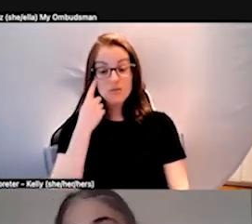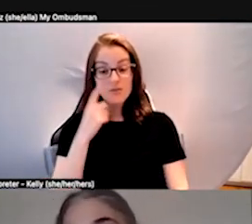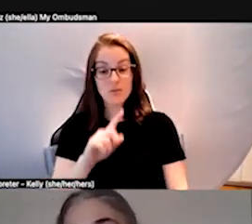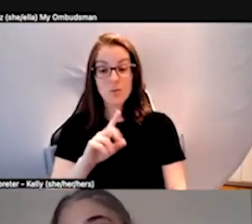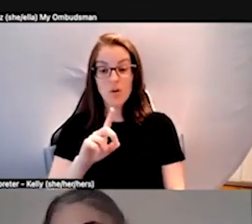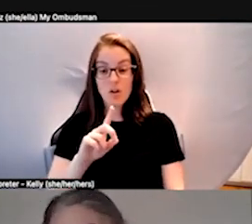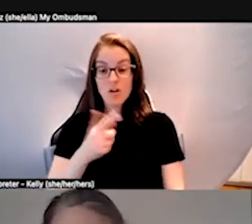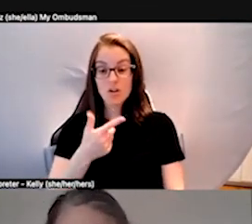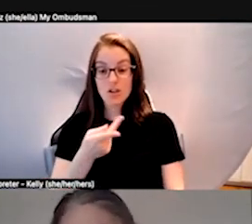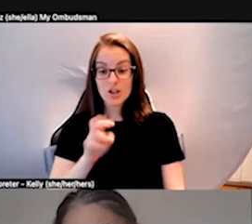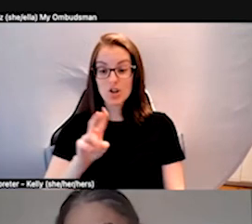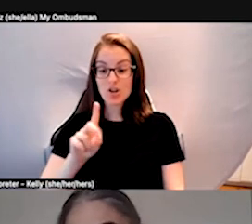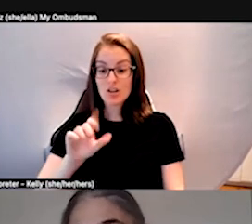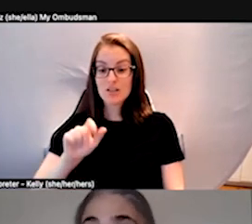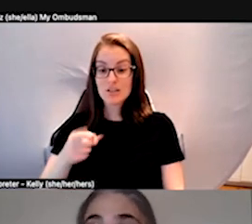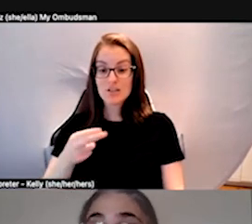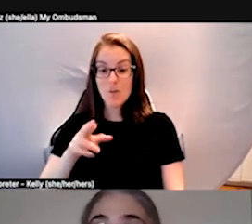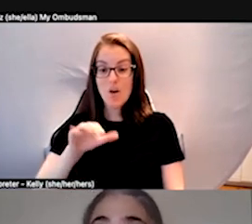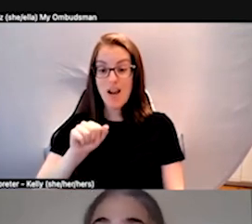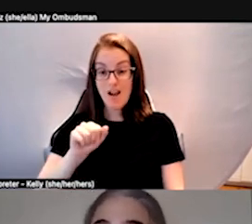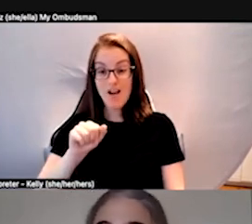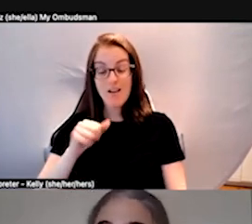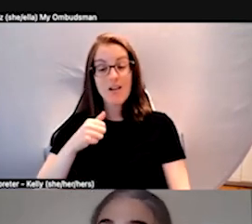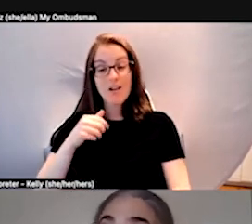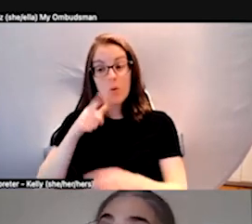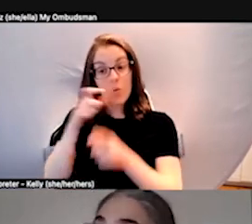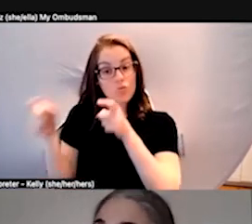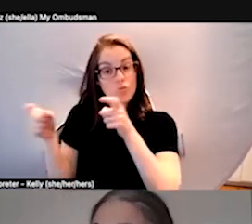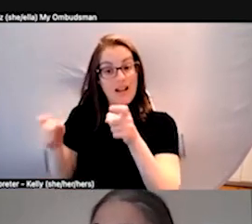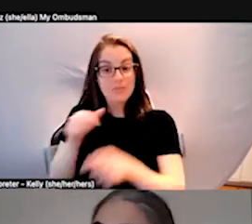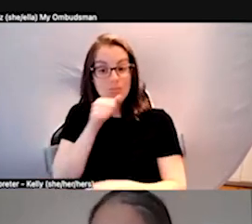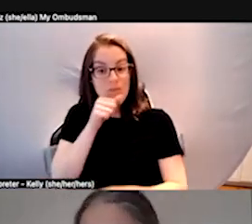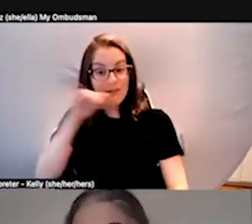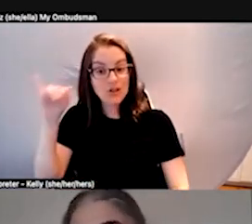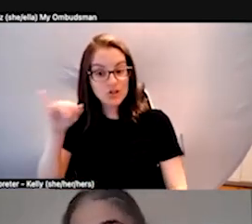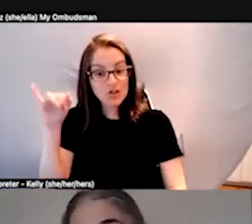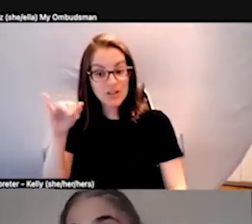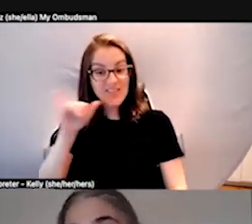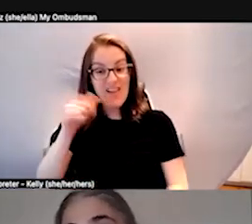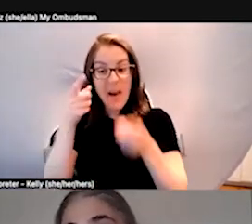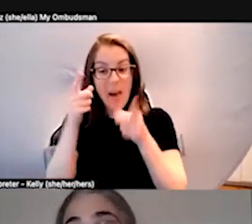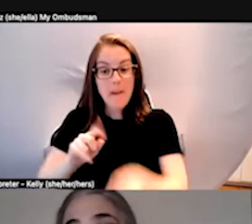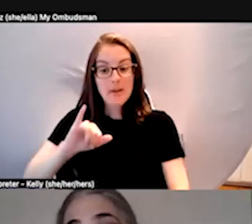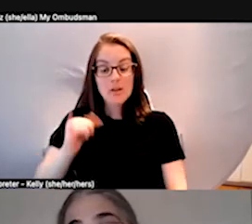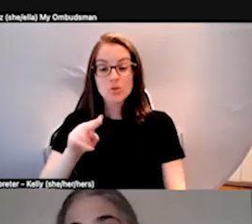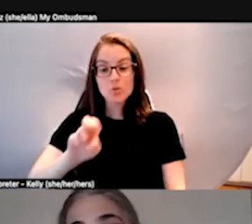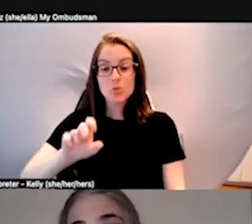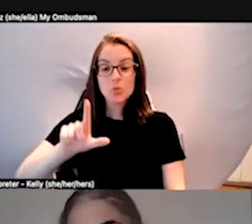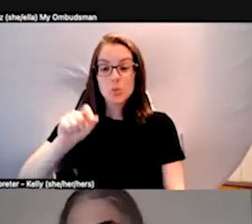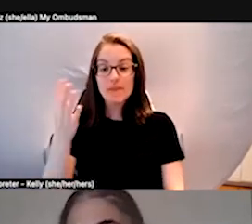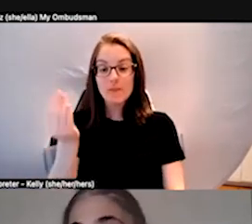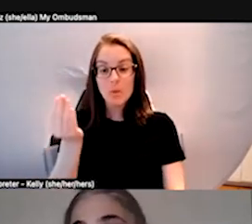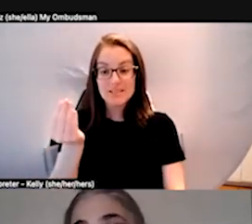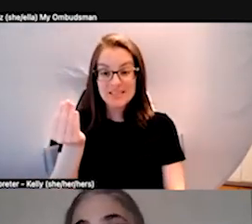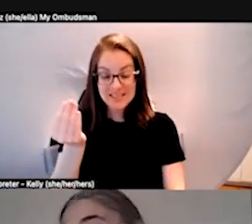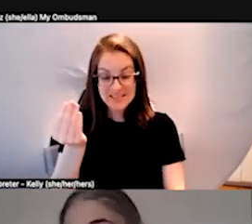which regulates private insurance entities, what happened in June 2014. They actually just reaffirmed that with more